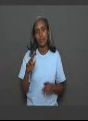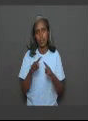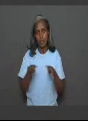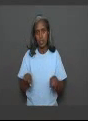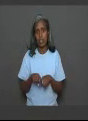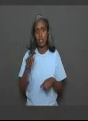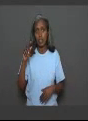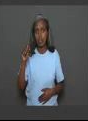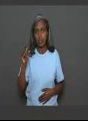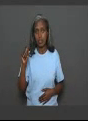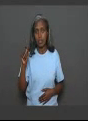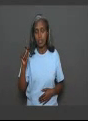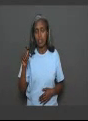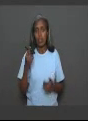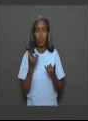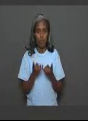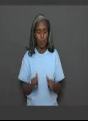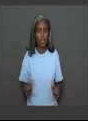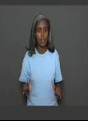5 delta t